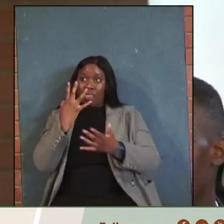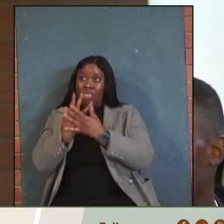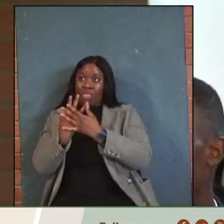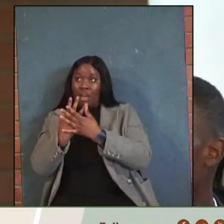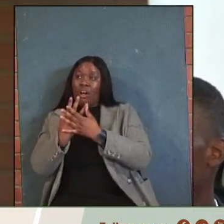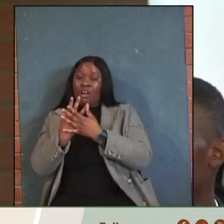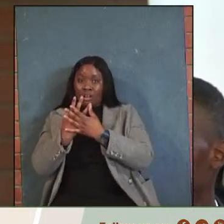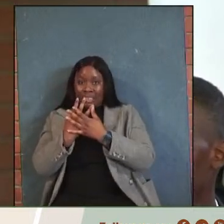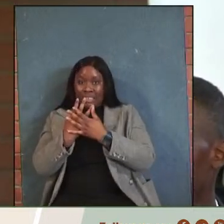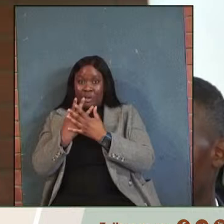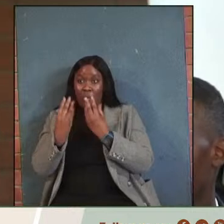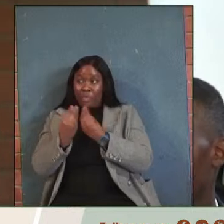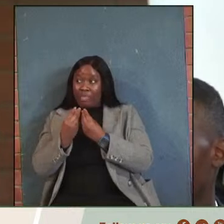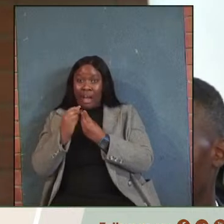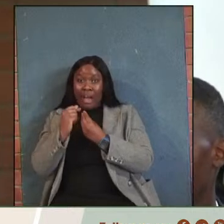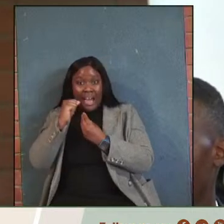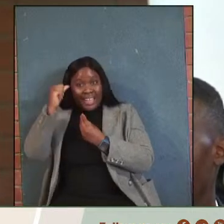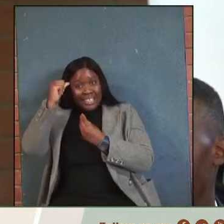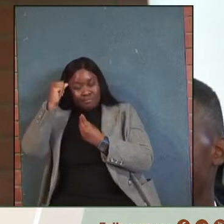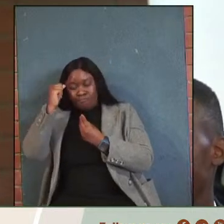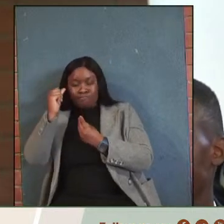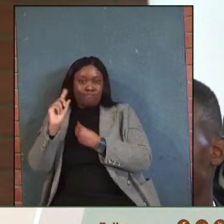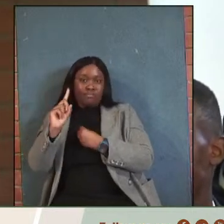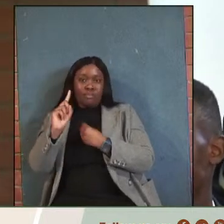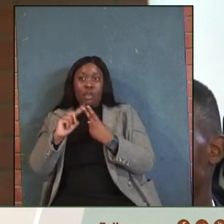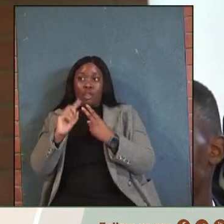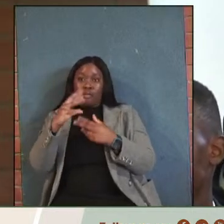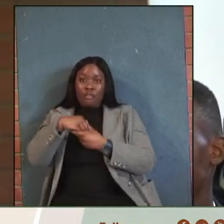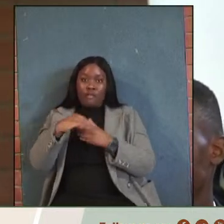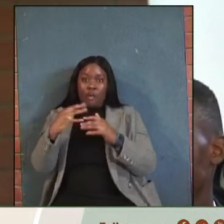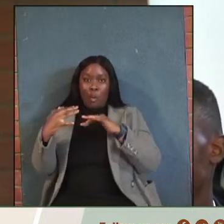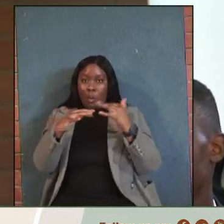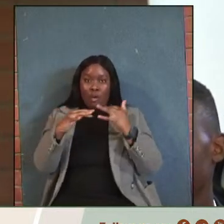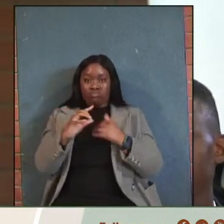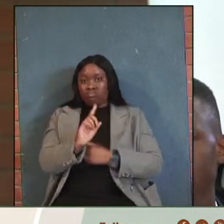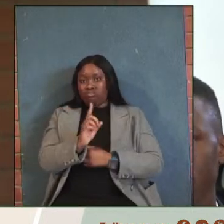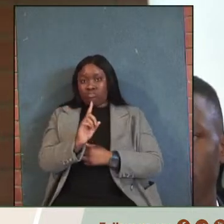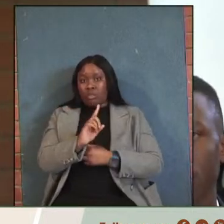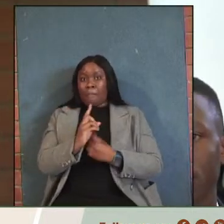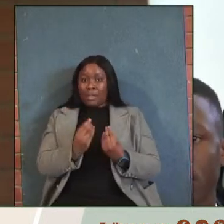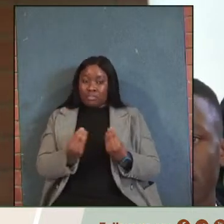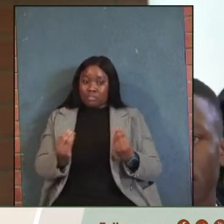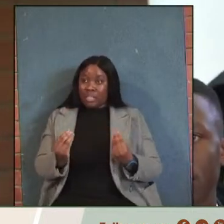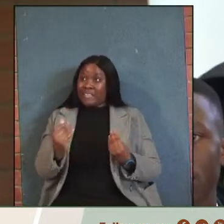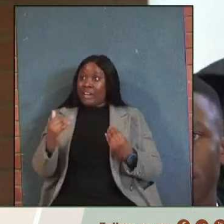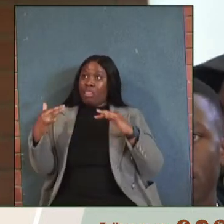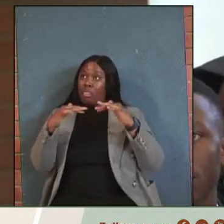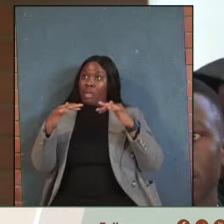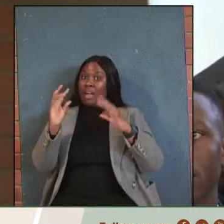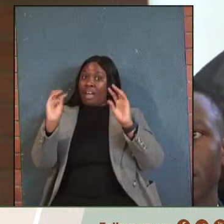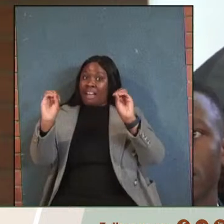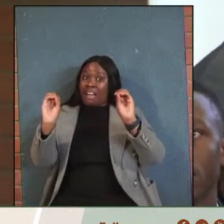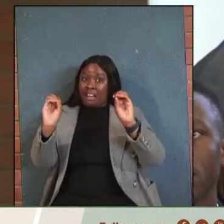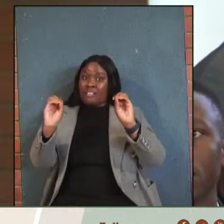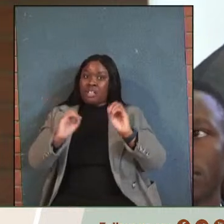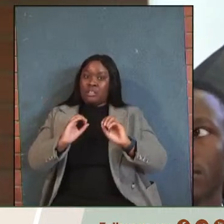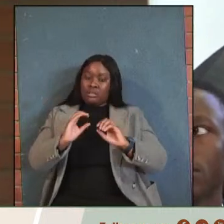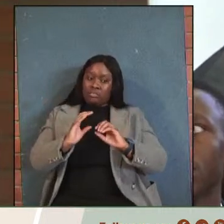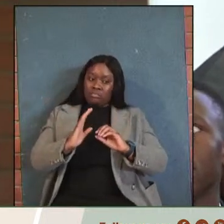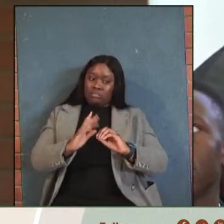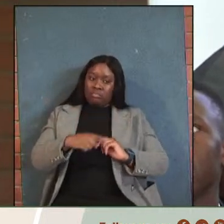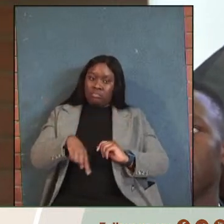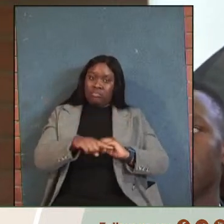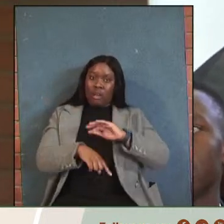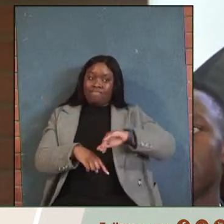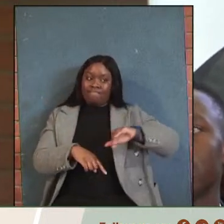adults. They should not take part in wars and should be protected during conflict. The second subsection, a